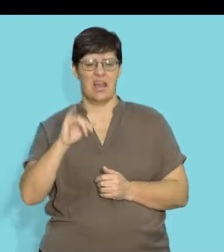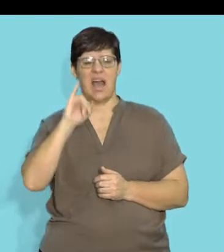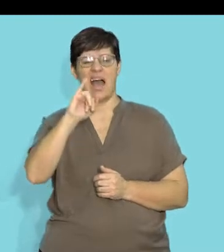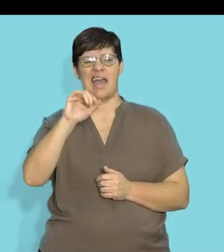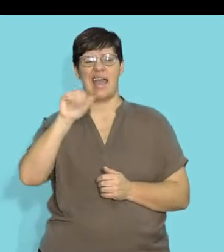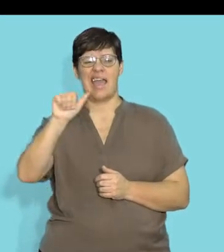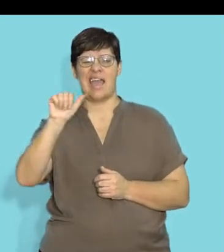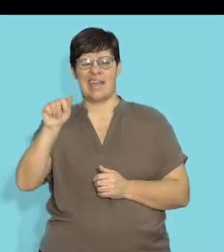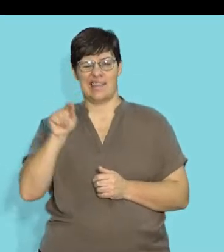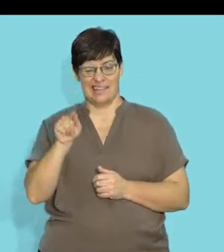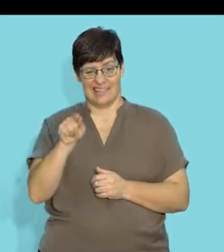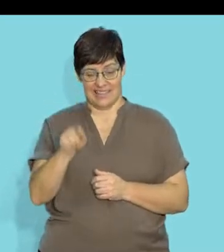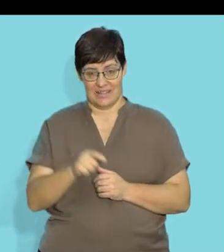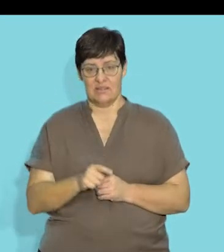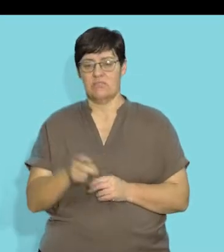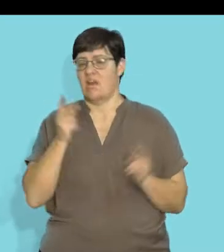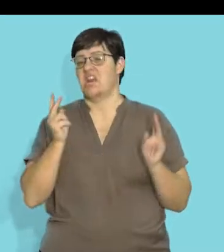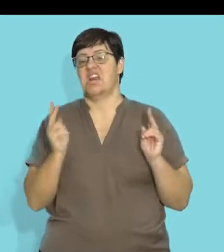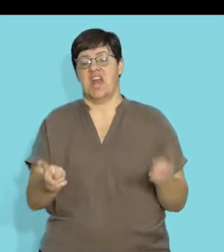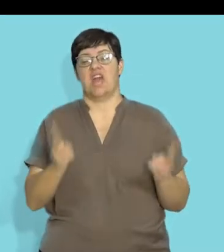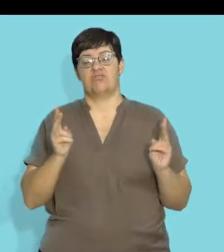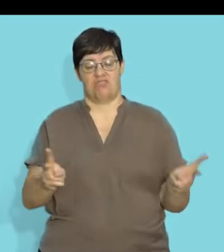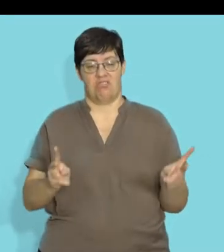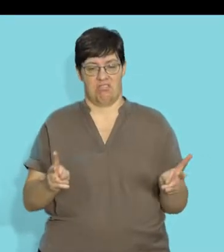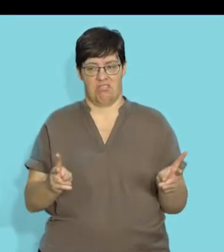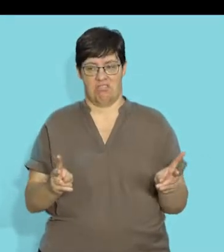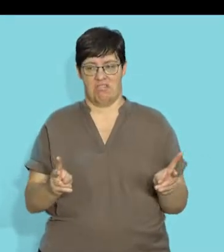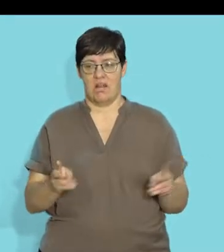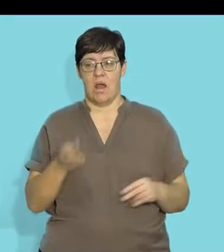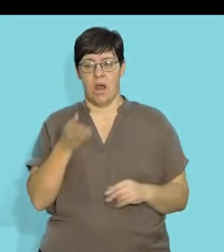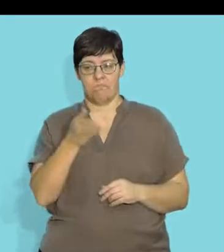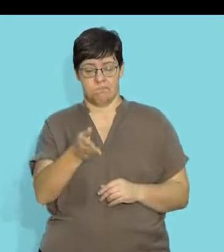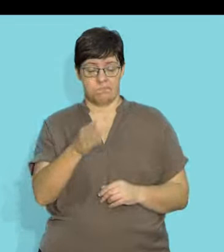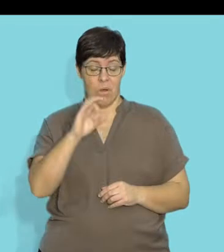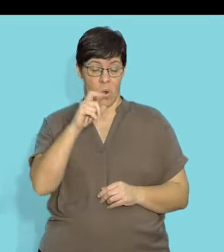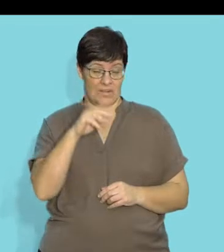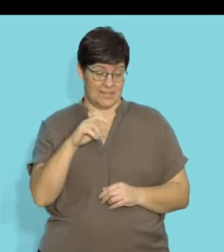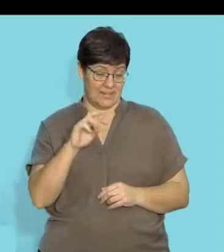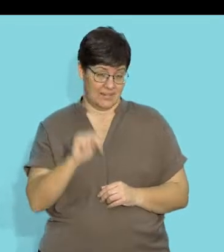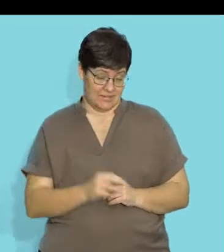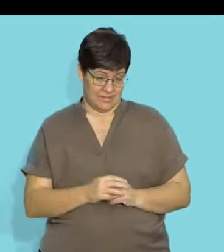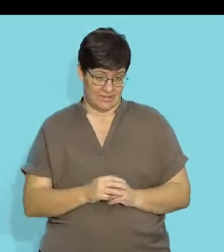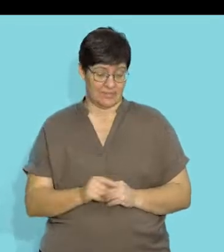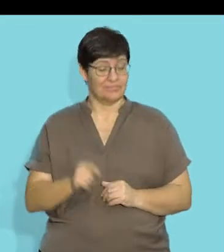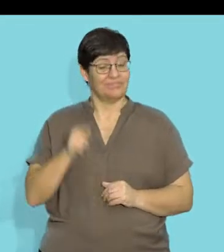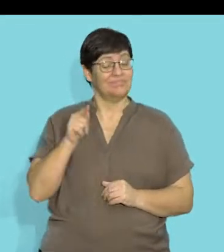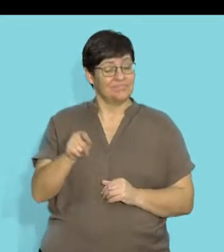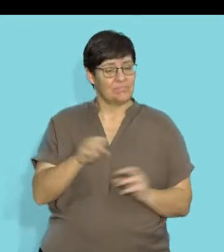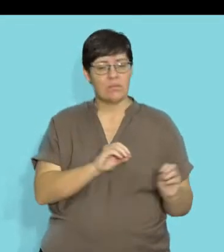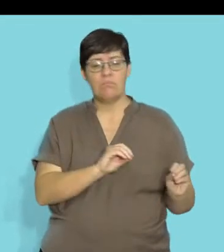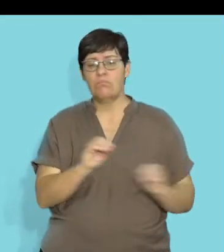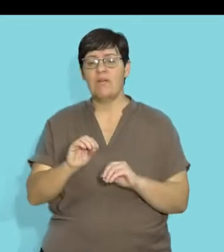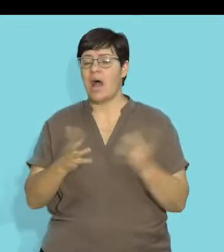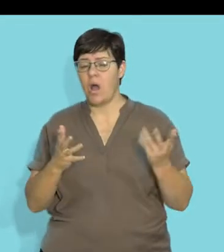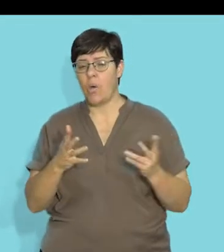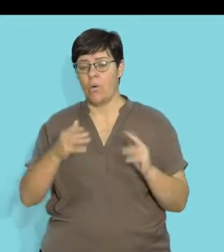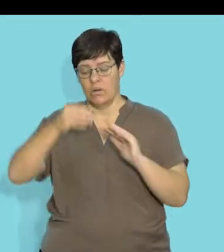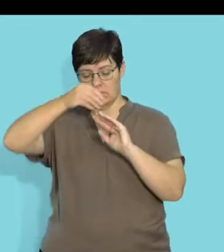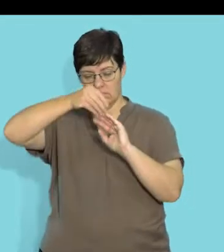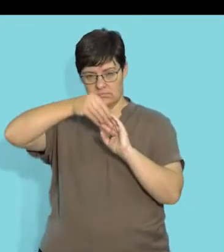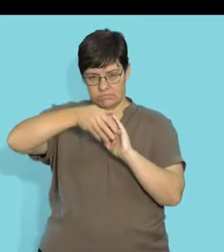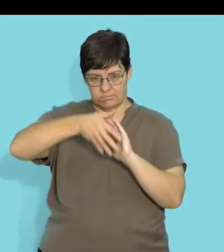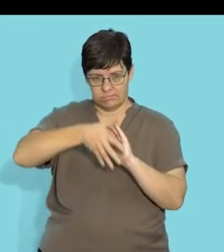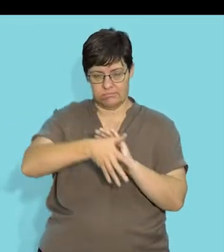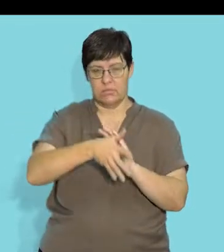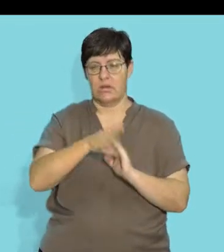common natural auxin occurring in plants. You'll find that the auxins tend to move downwards in the